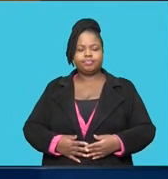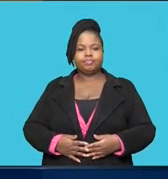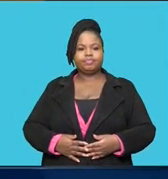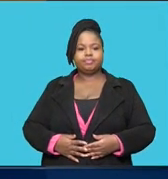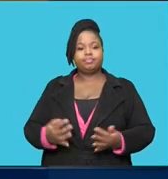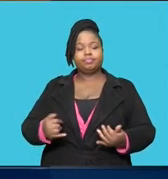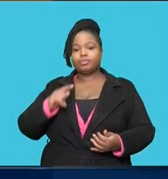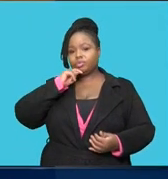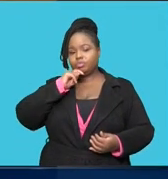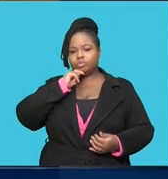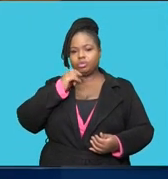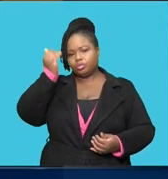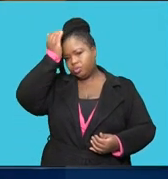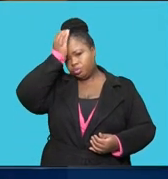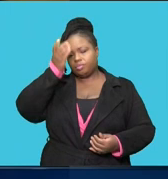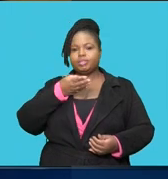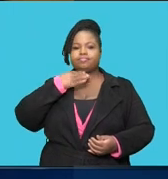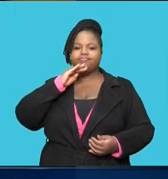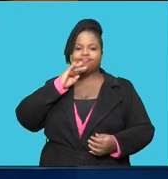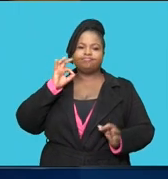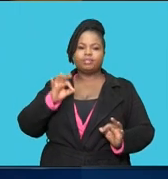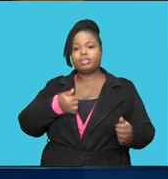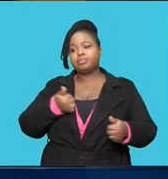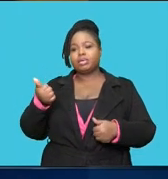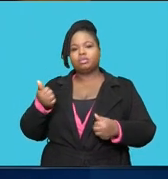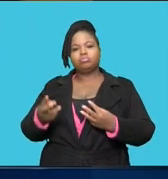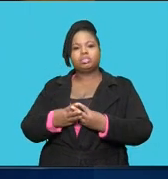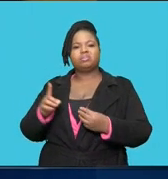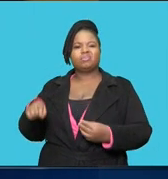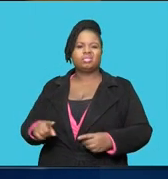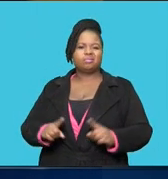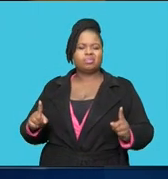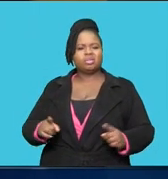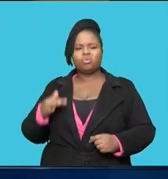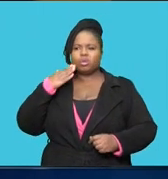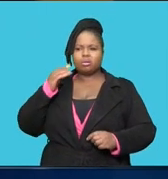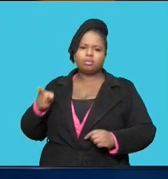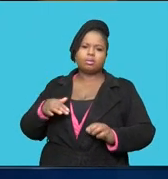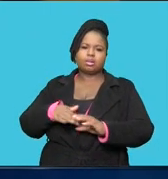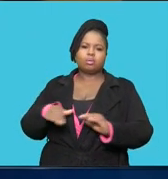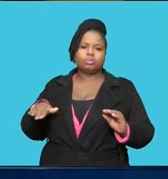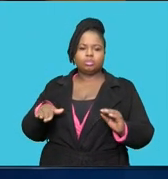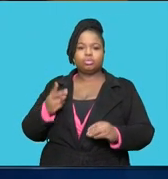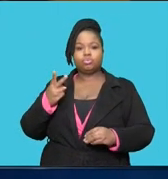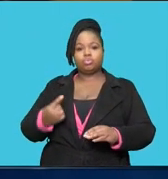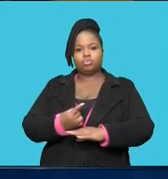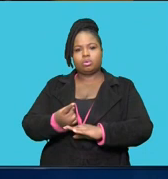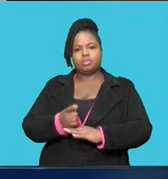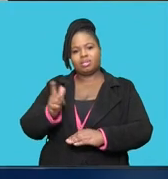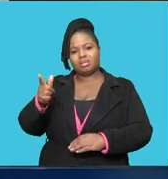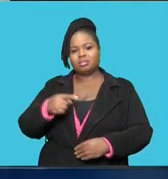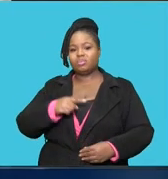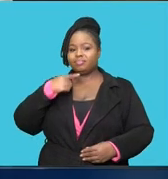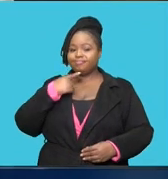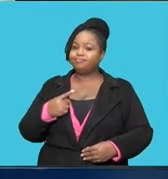This morning, Jacob Zuma was given the go-ahead to report back to prison, but after being processed, he was released 2 hours later. It appears